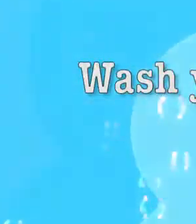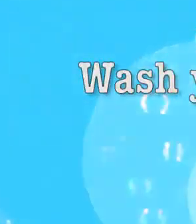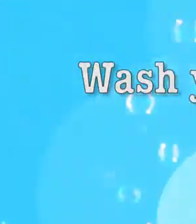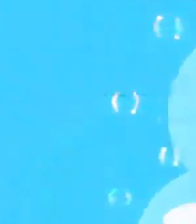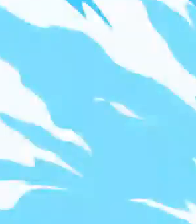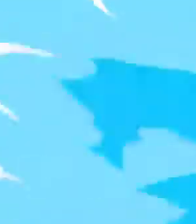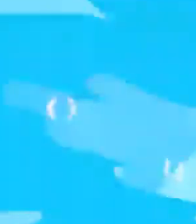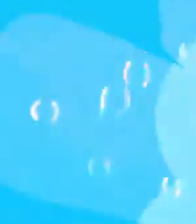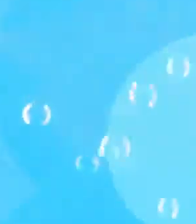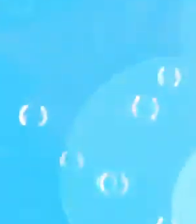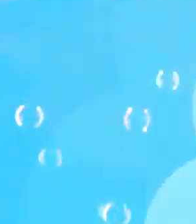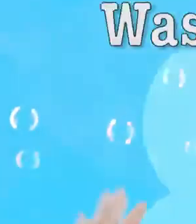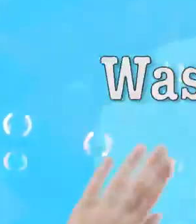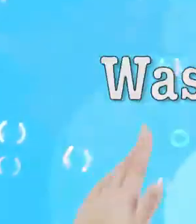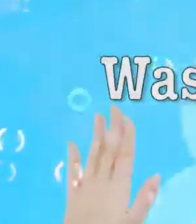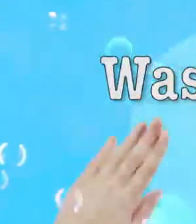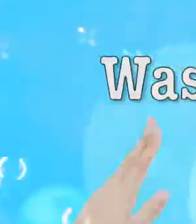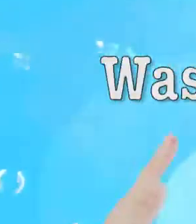between.